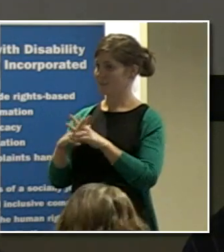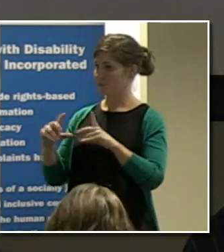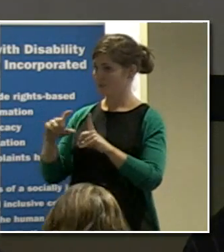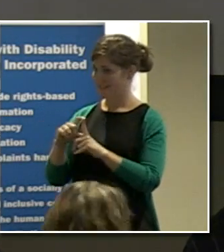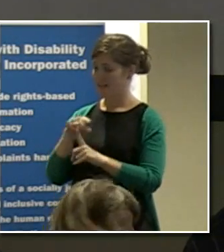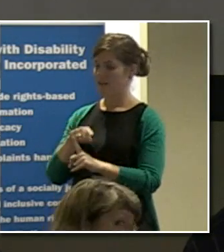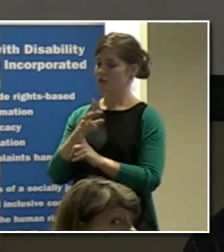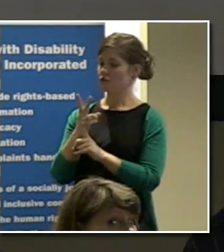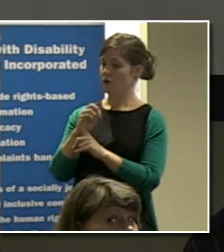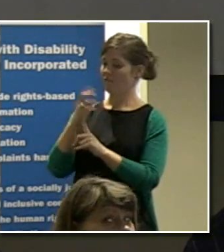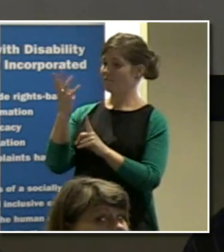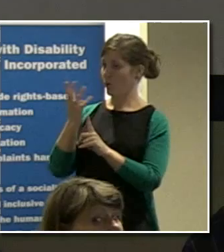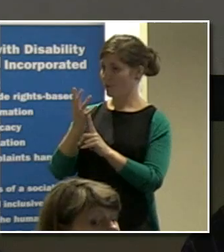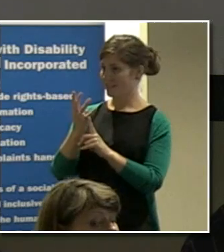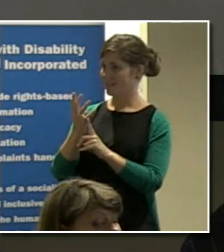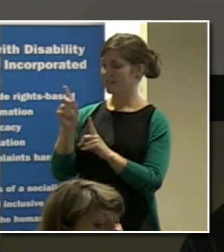the year